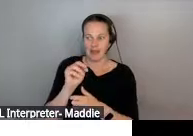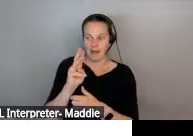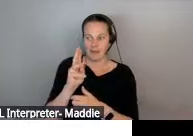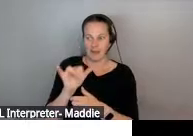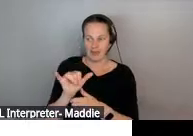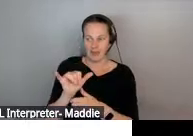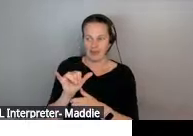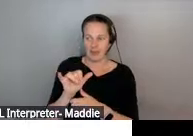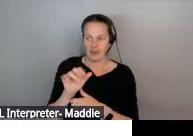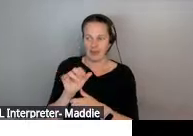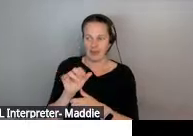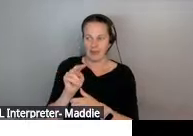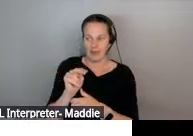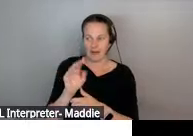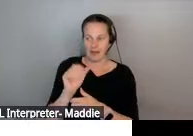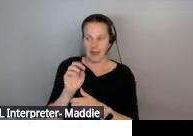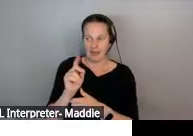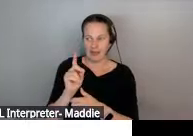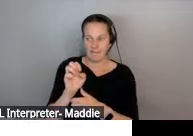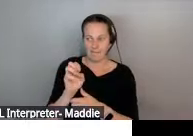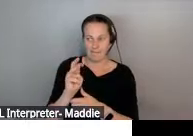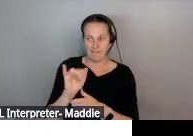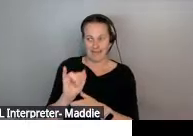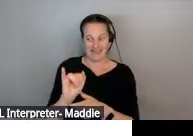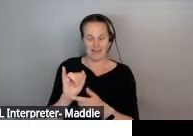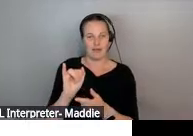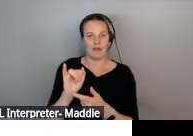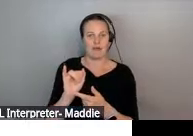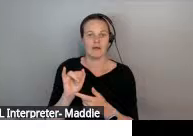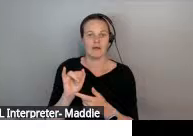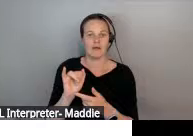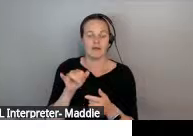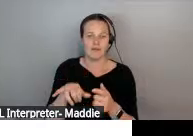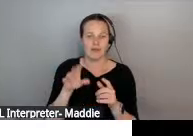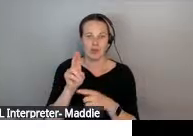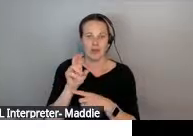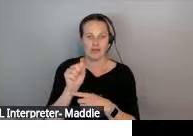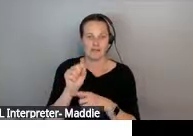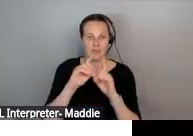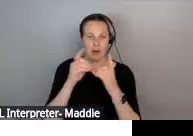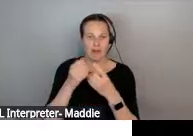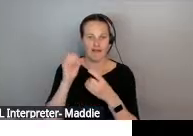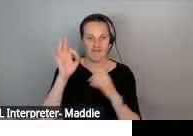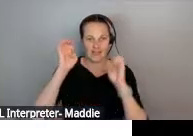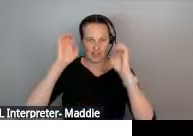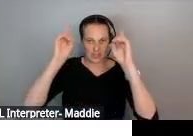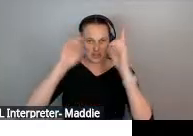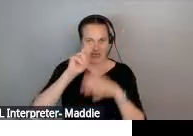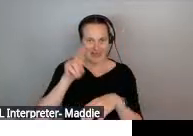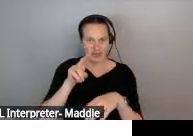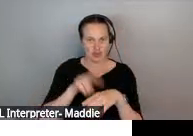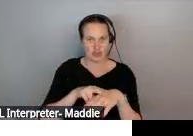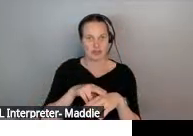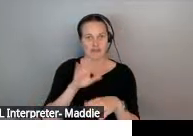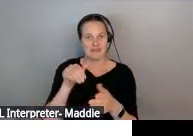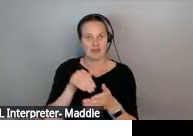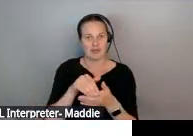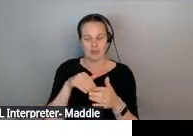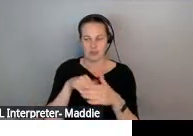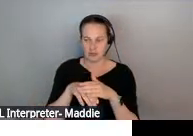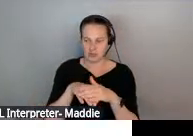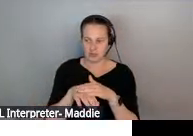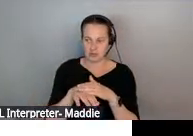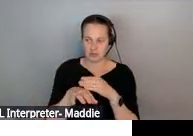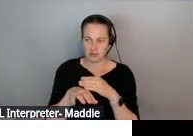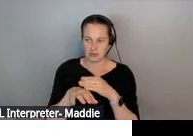funded by the Office of Special Education Programs at the U.S. Department of Education. So the National Center on Accessible Digital Educational Materials